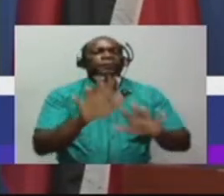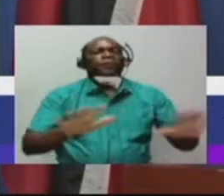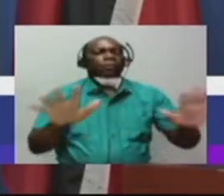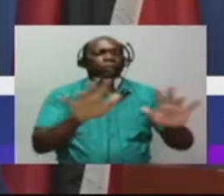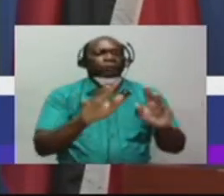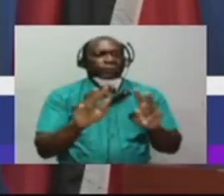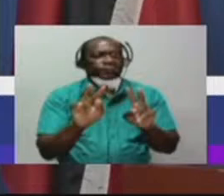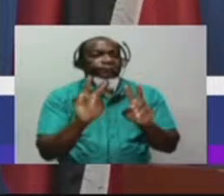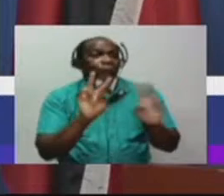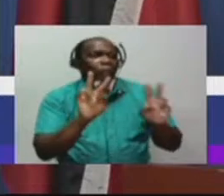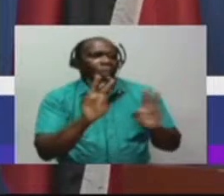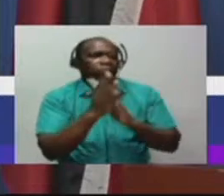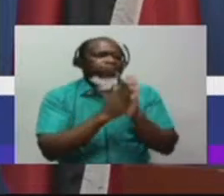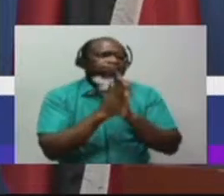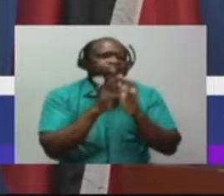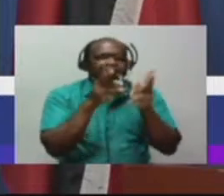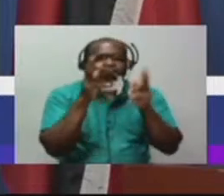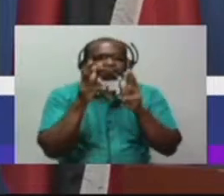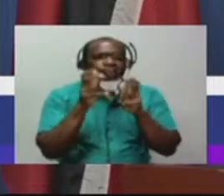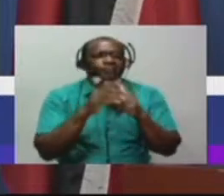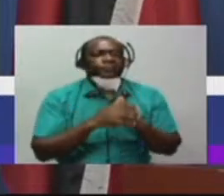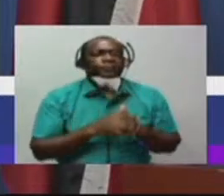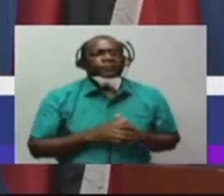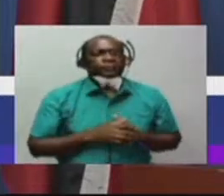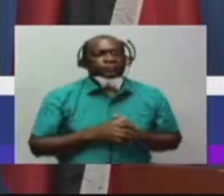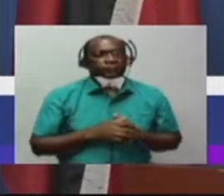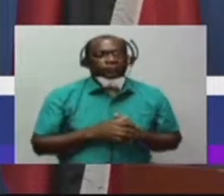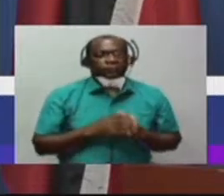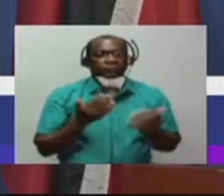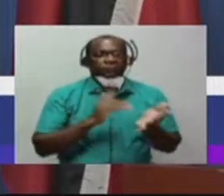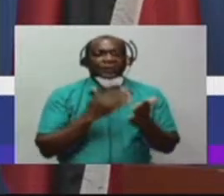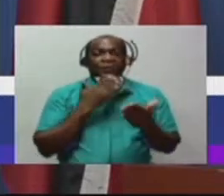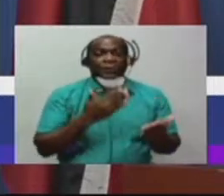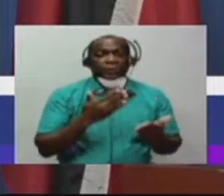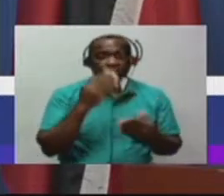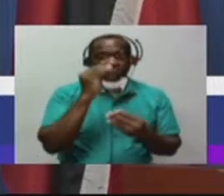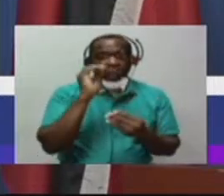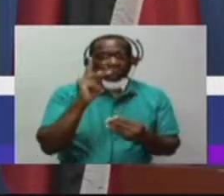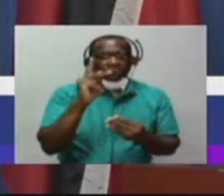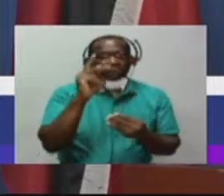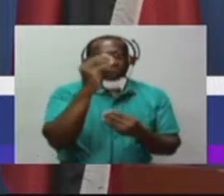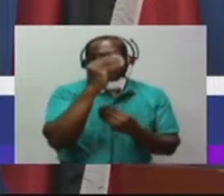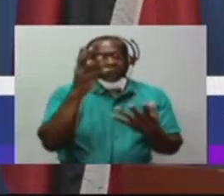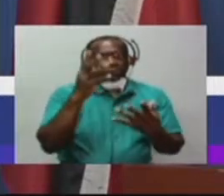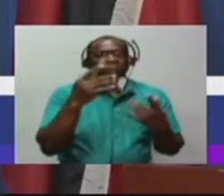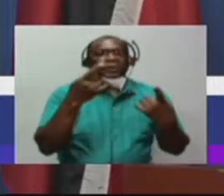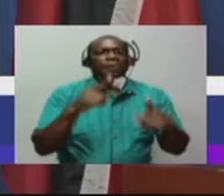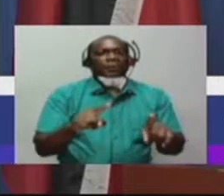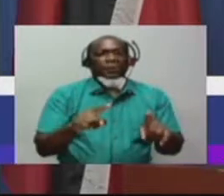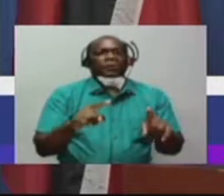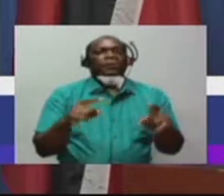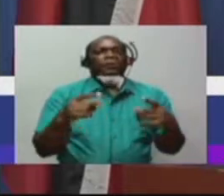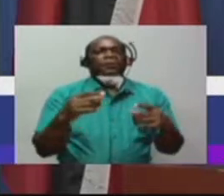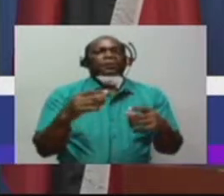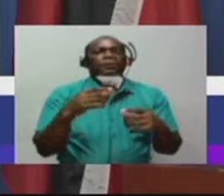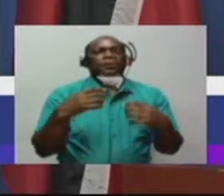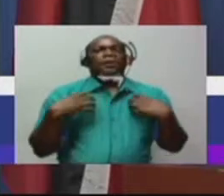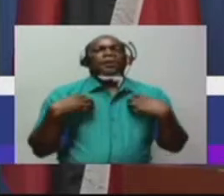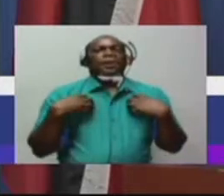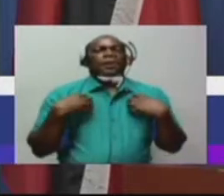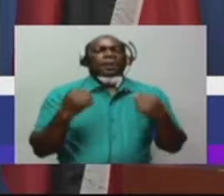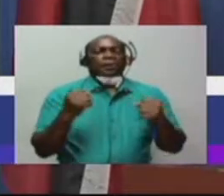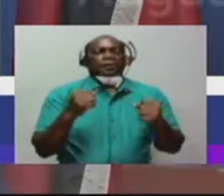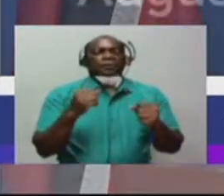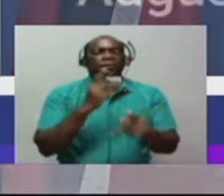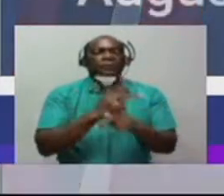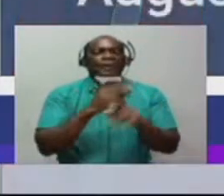Trinidad and Tobago. Once again, thank you for this opportunity to present the status update on the 16 facilities in the parallel healthcare